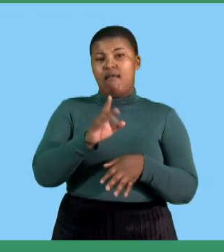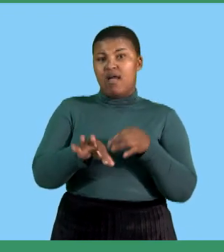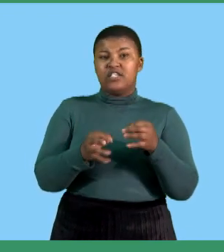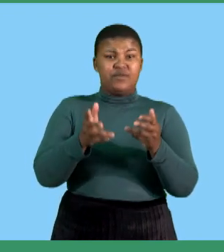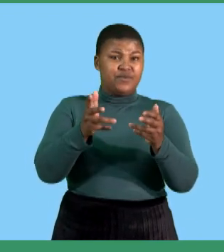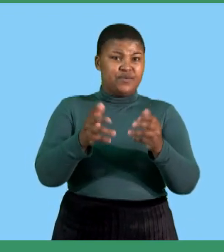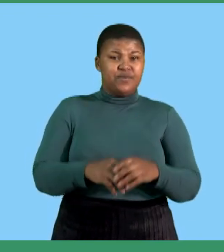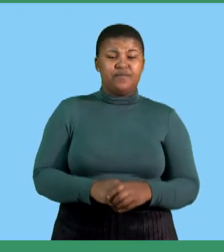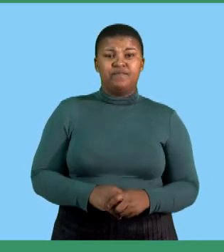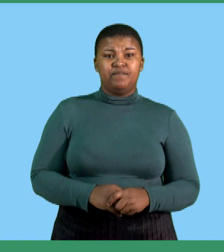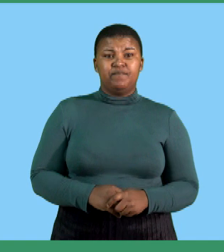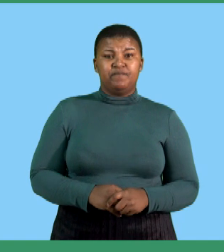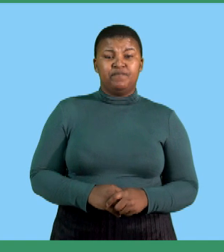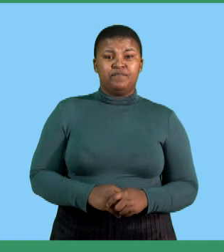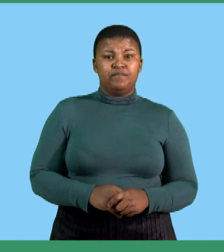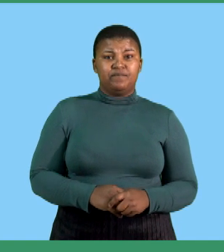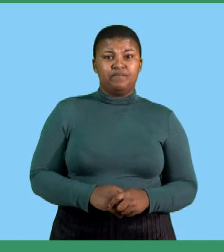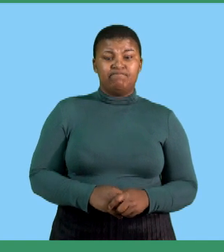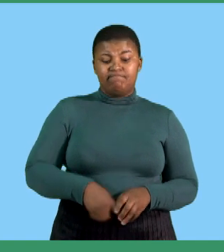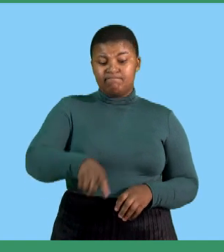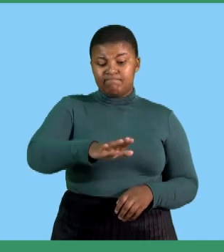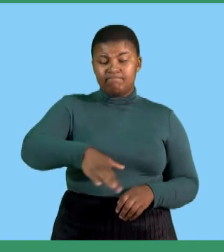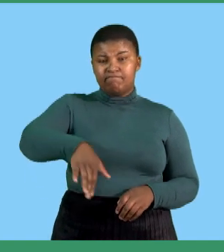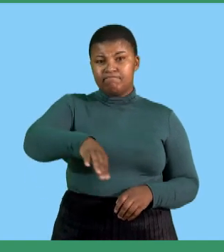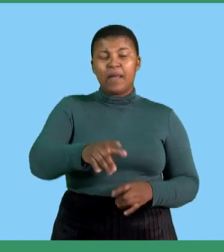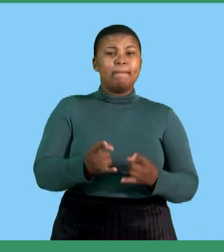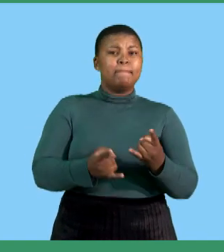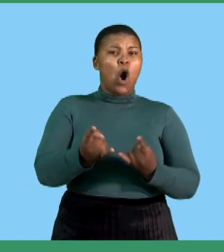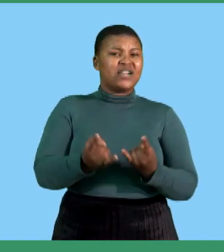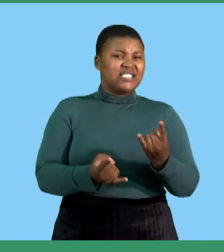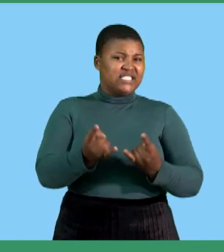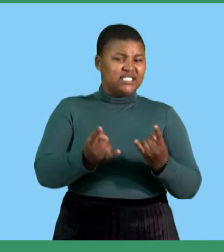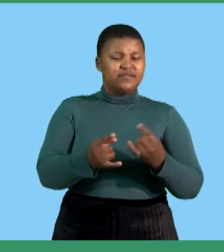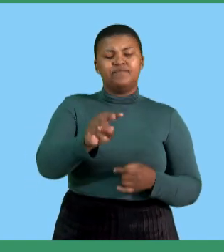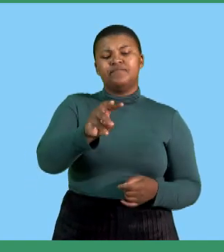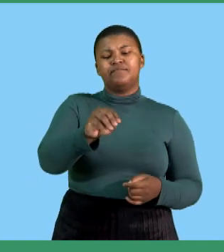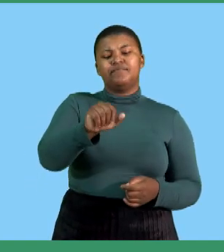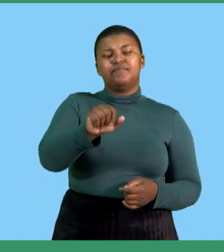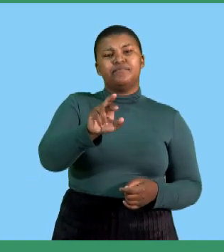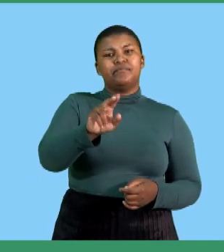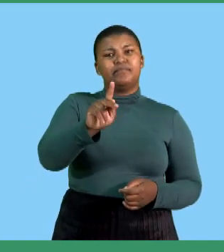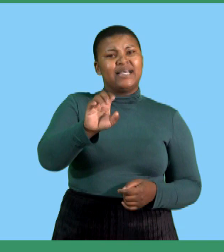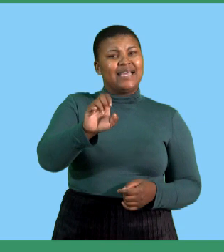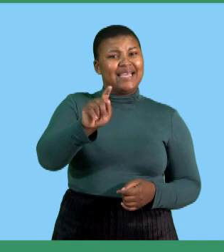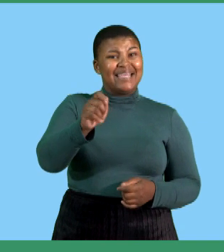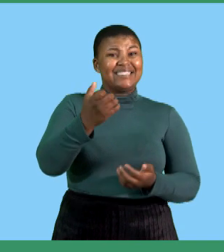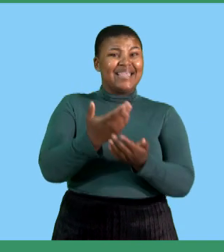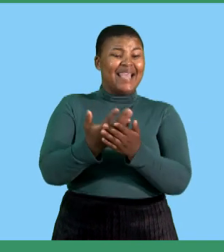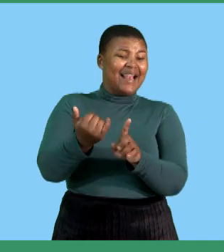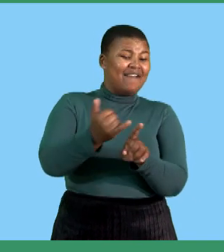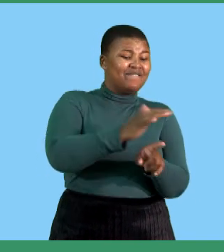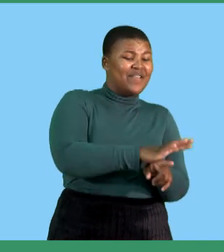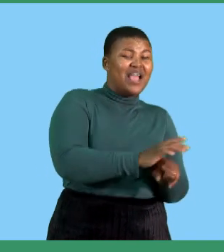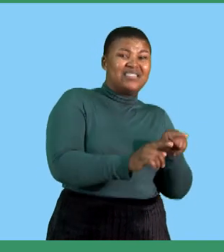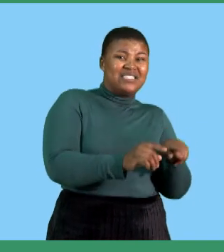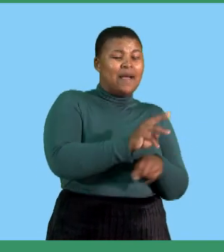explain it like this. Changes in the market environment may affect the microenvironment. And